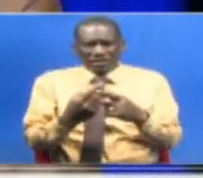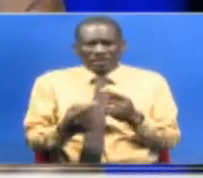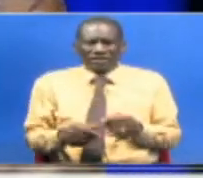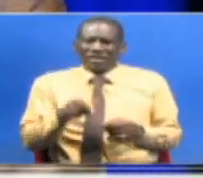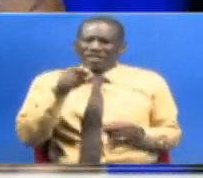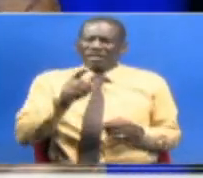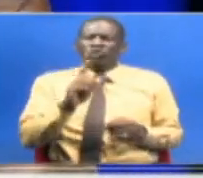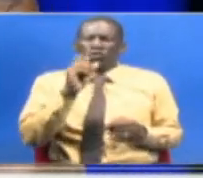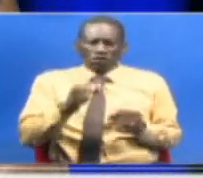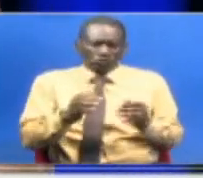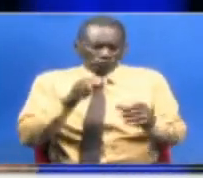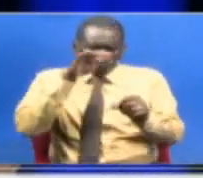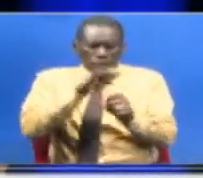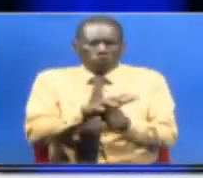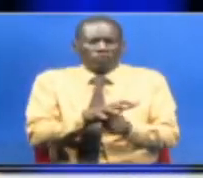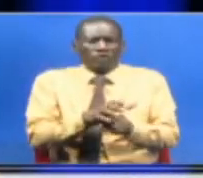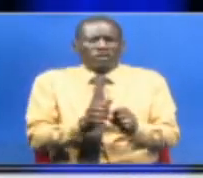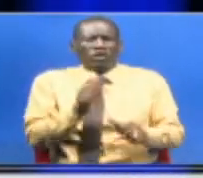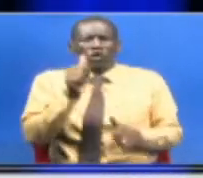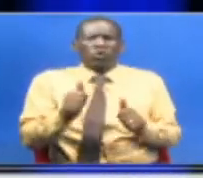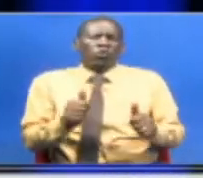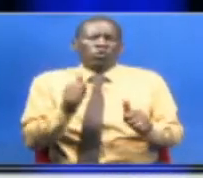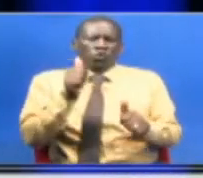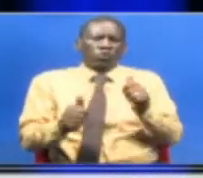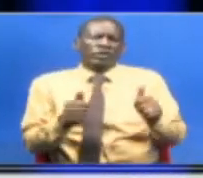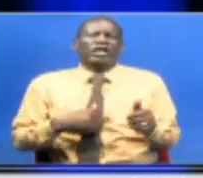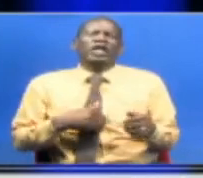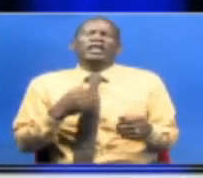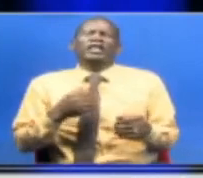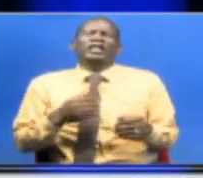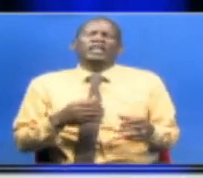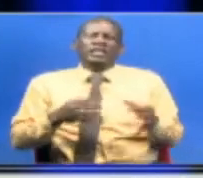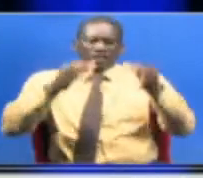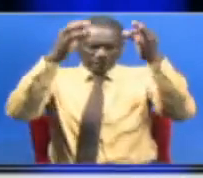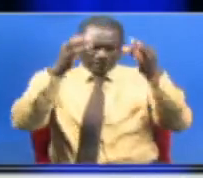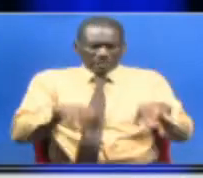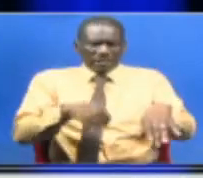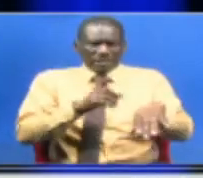one commitment that I undertook when I made